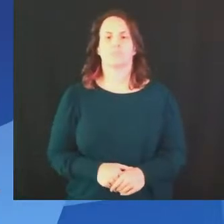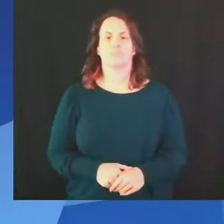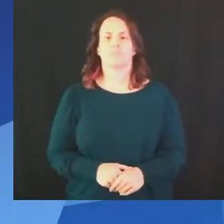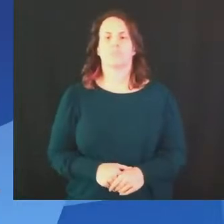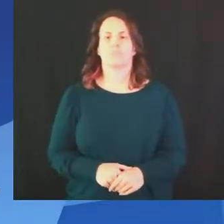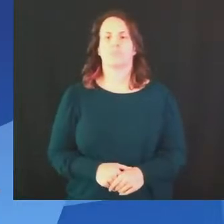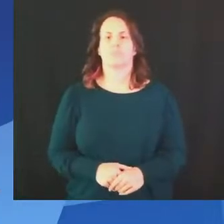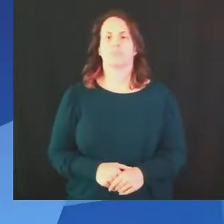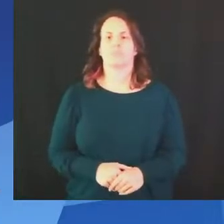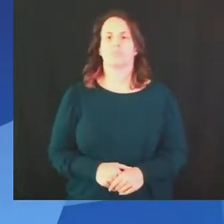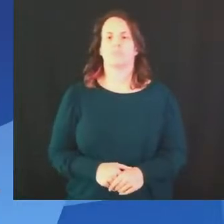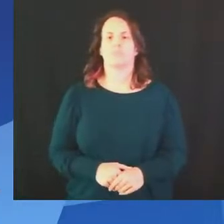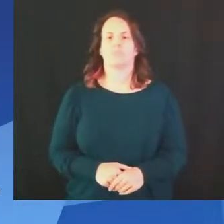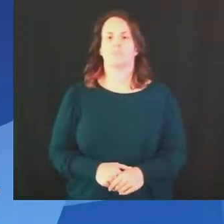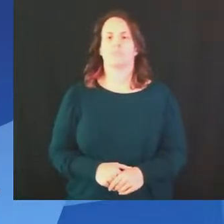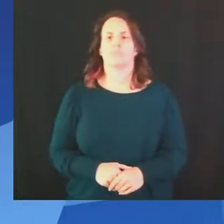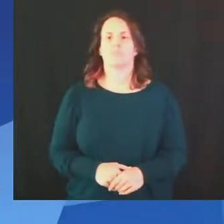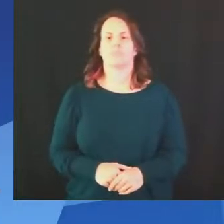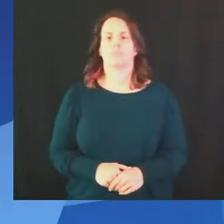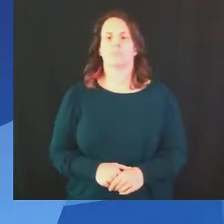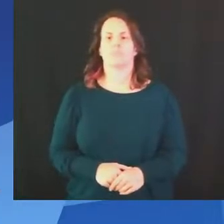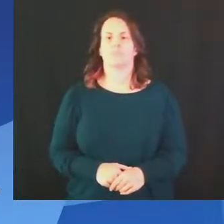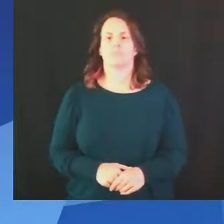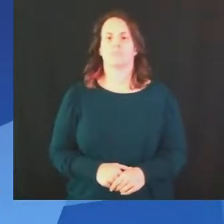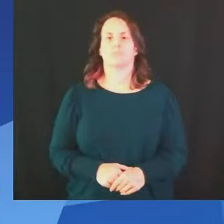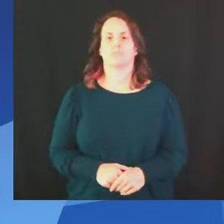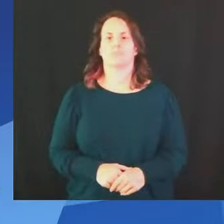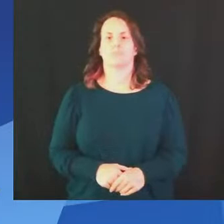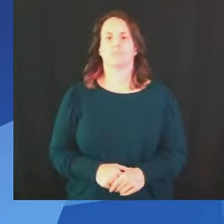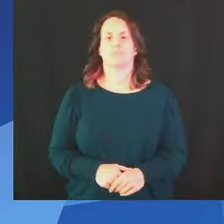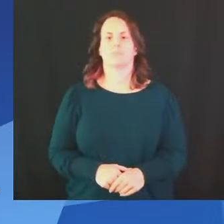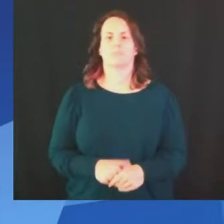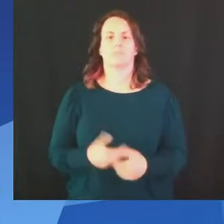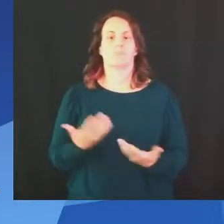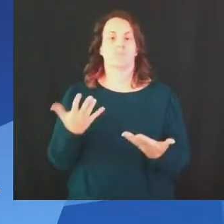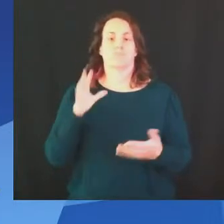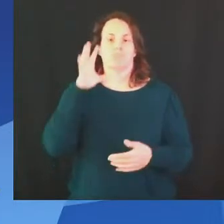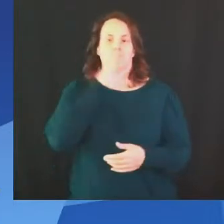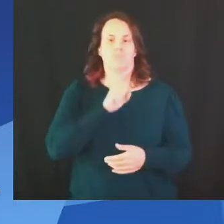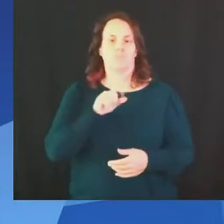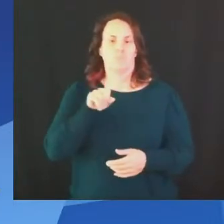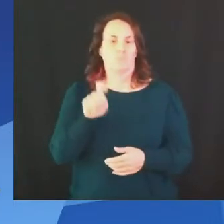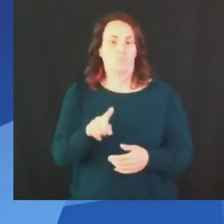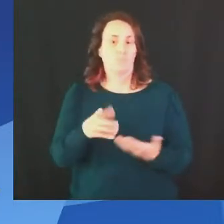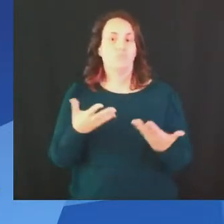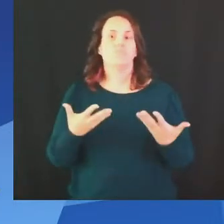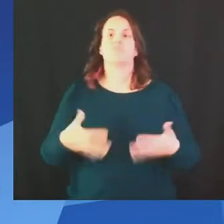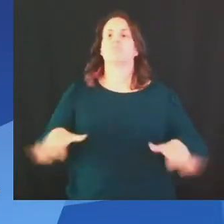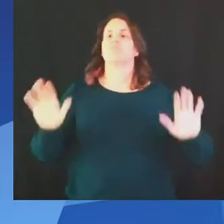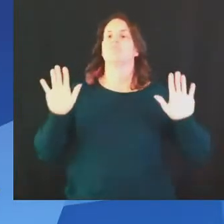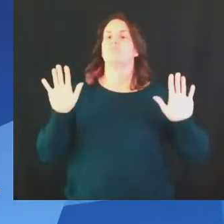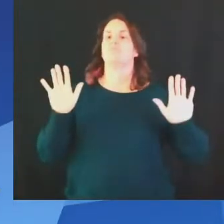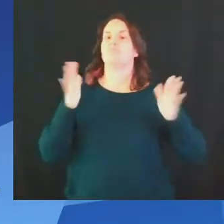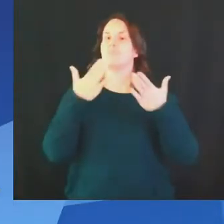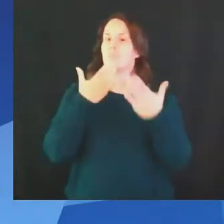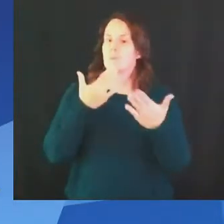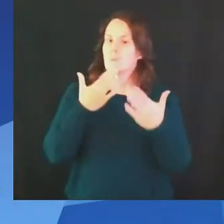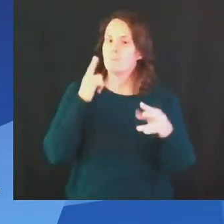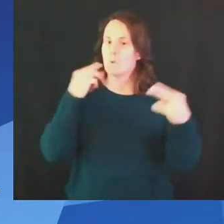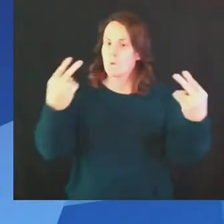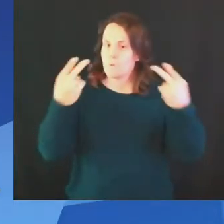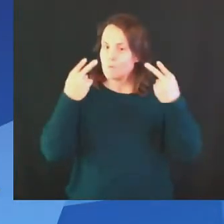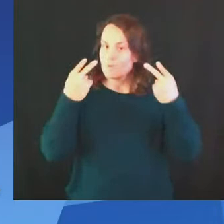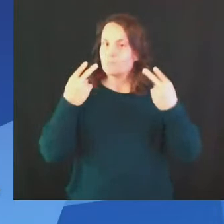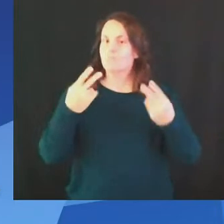Okay, then that concludes today's briefing. Please continue to monitor the DHS COVID-19 web pages for data and guidance.